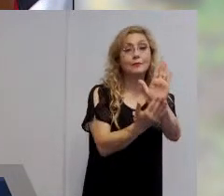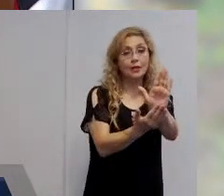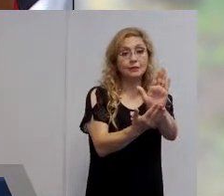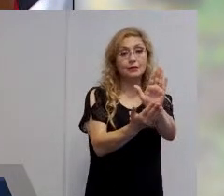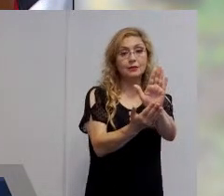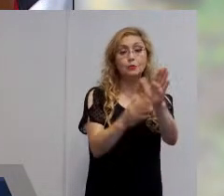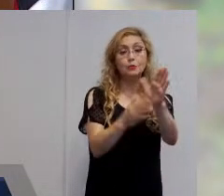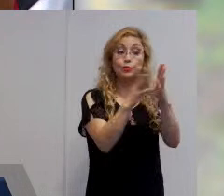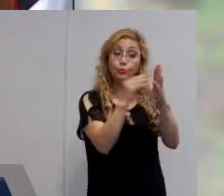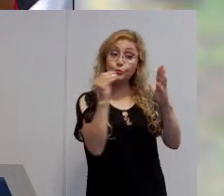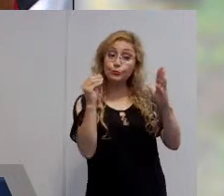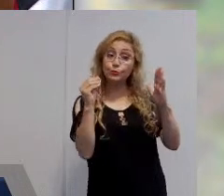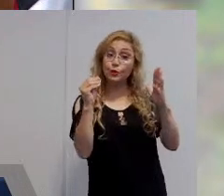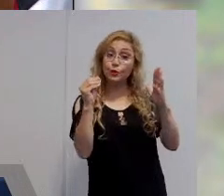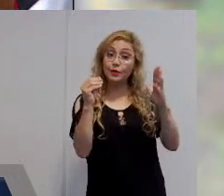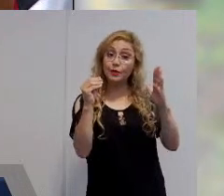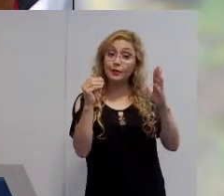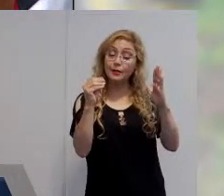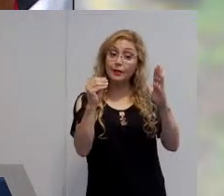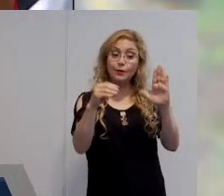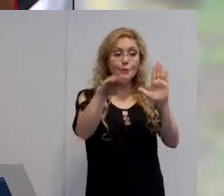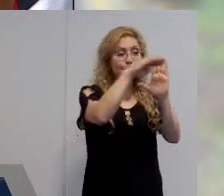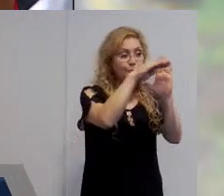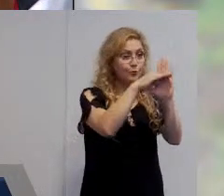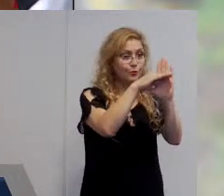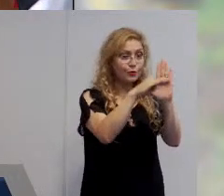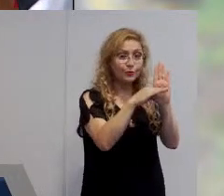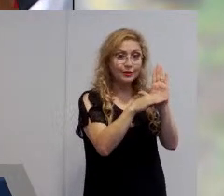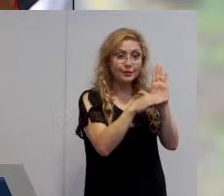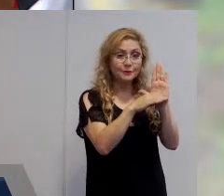a model within the ministry which we strengthened